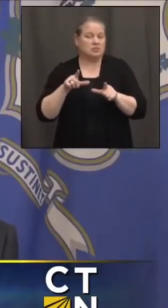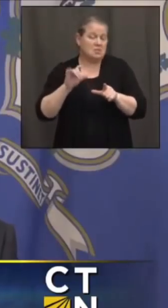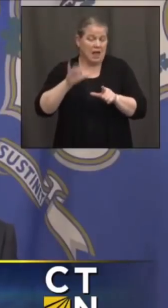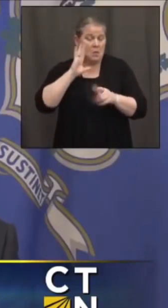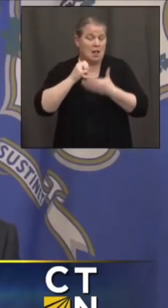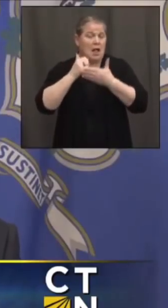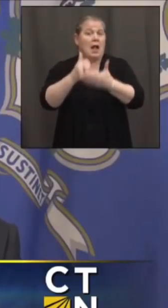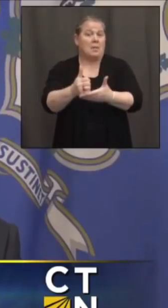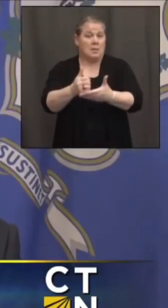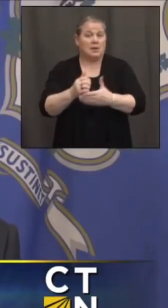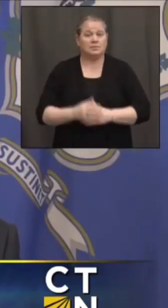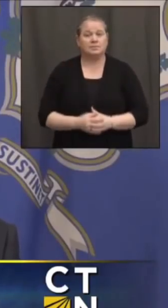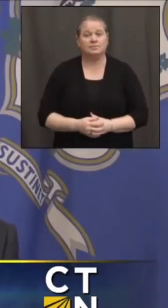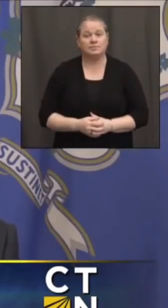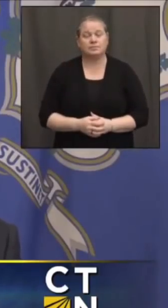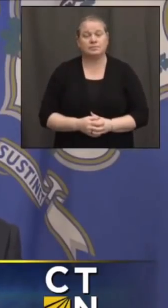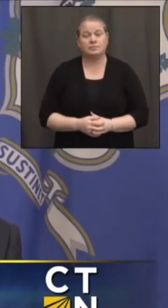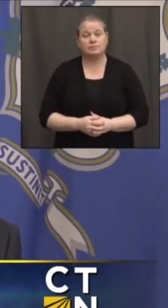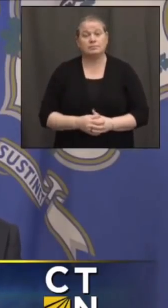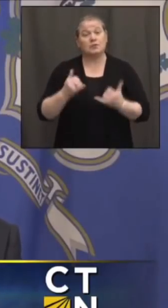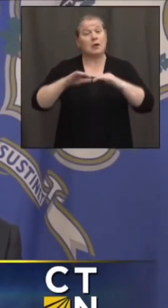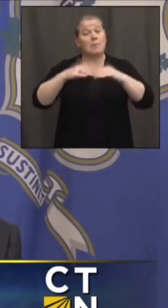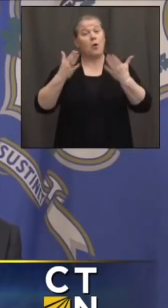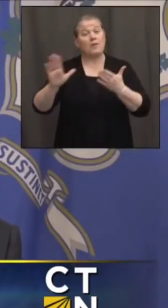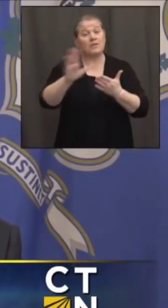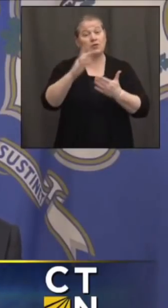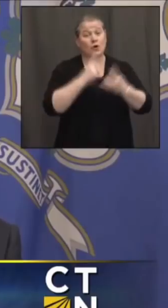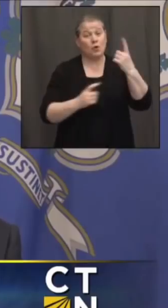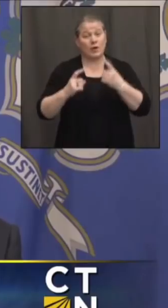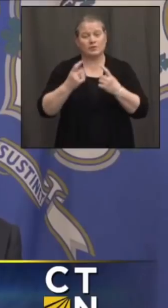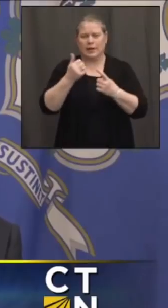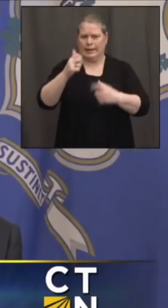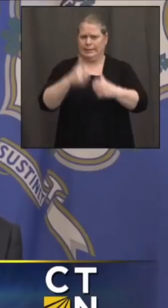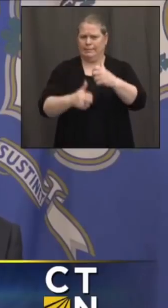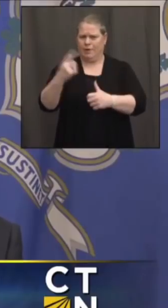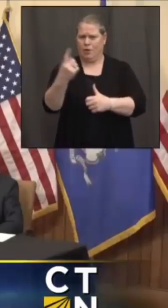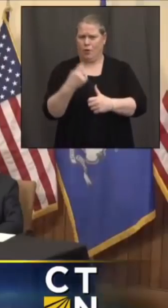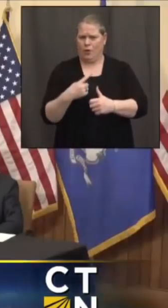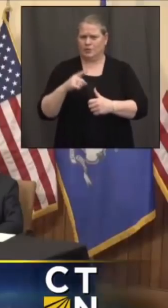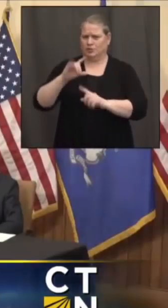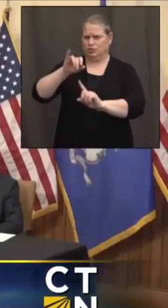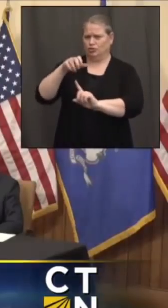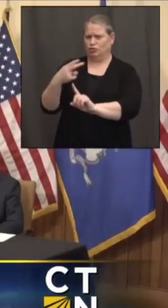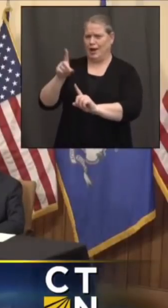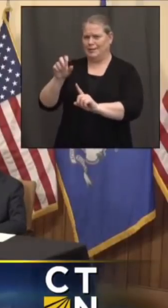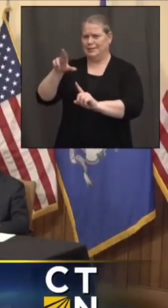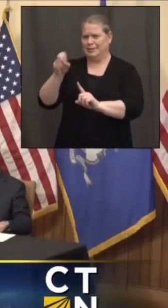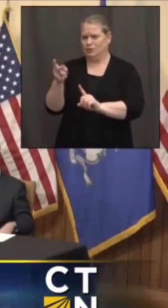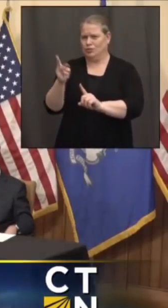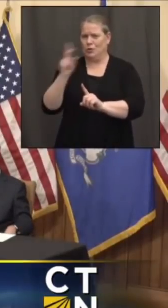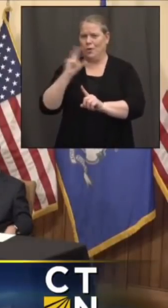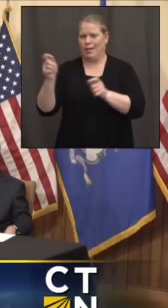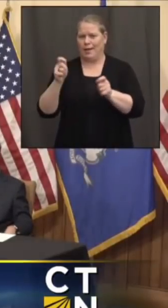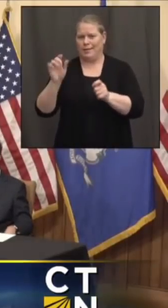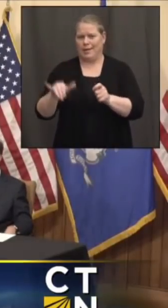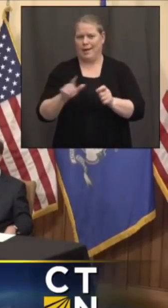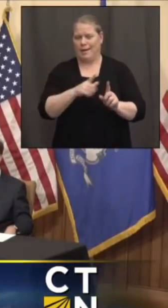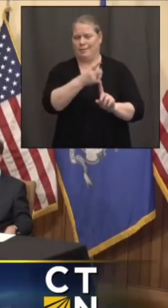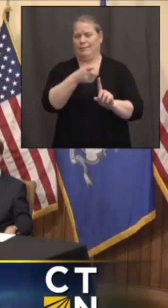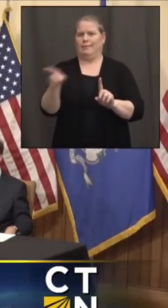and send the tough ones to Josh and Paul and Deirdre. Thanks. News 8.